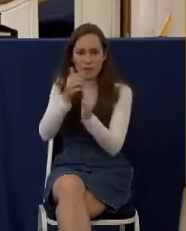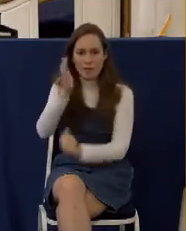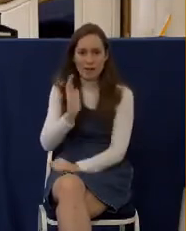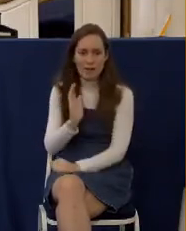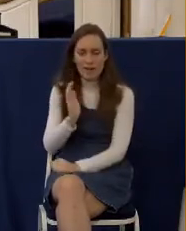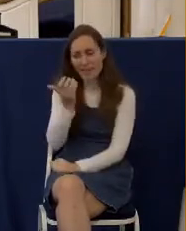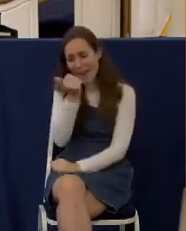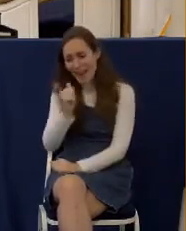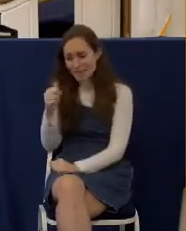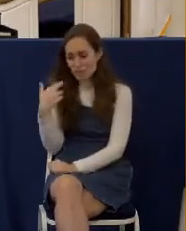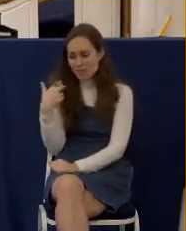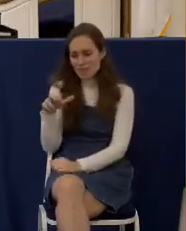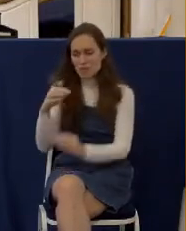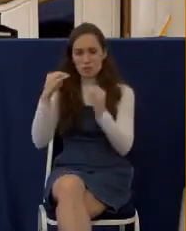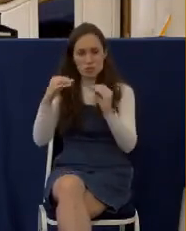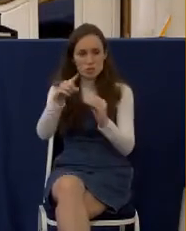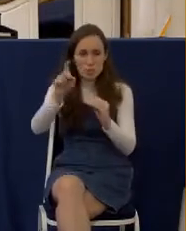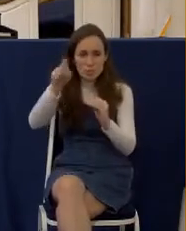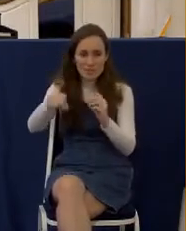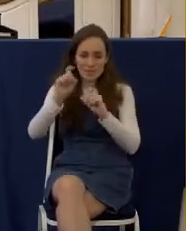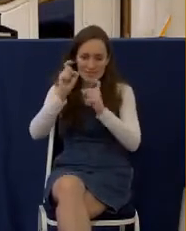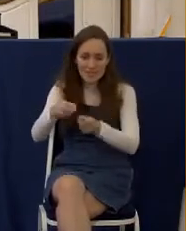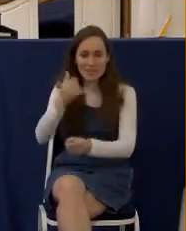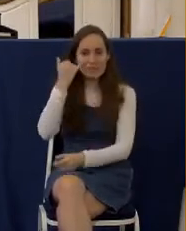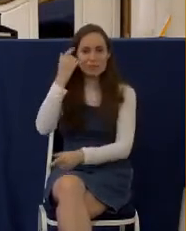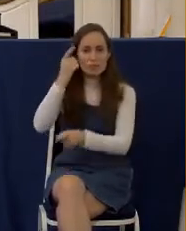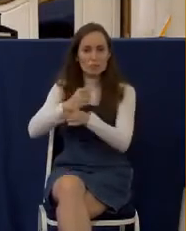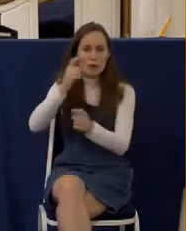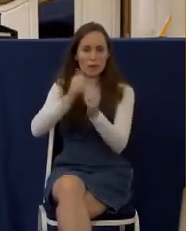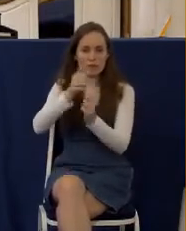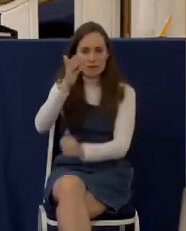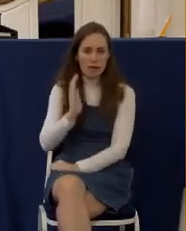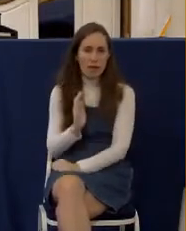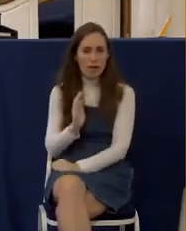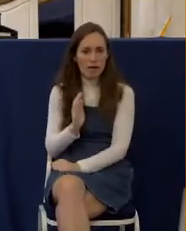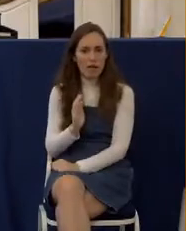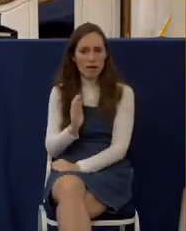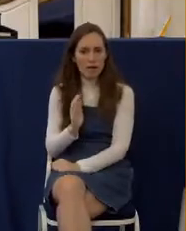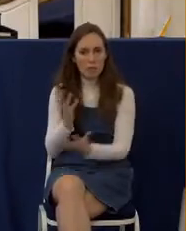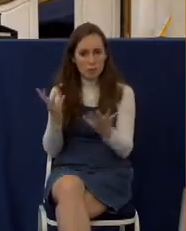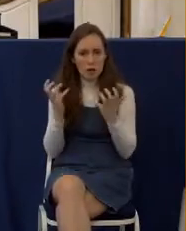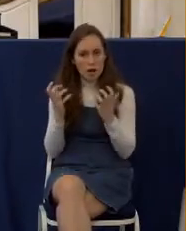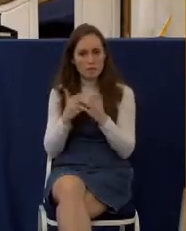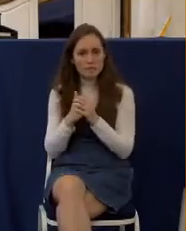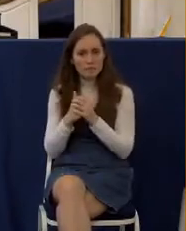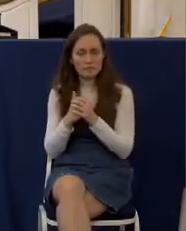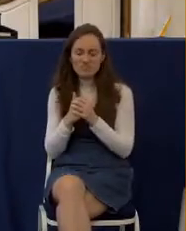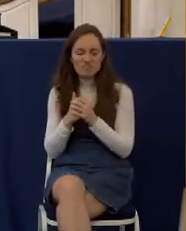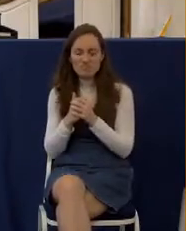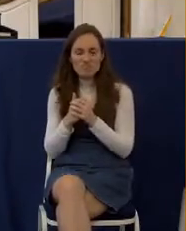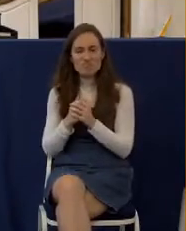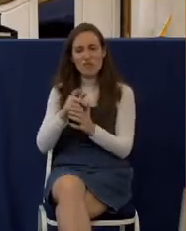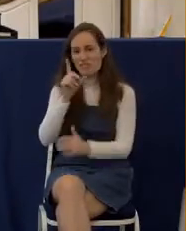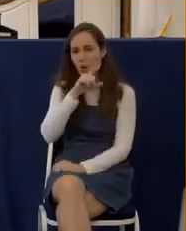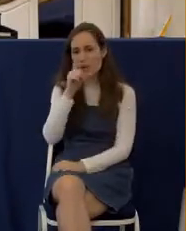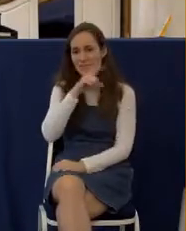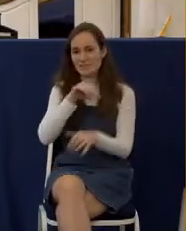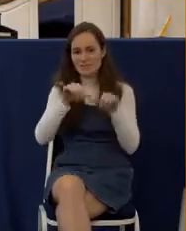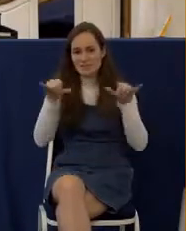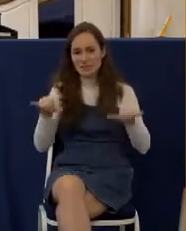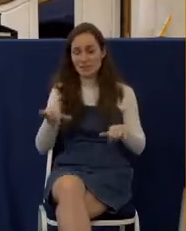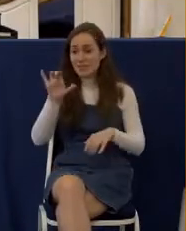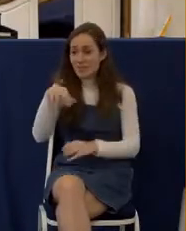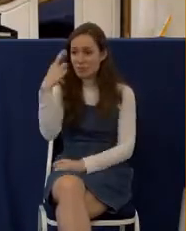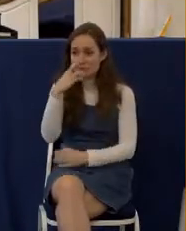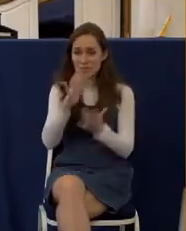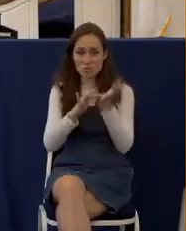kind of religion that teaches you you have to give in order to be right with God or in that way is a false system. That's why Jesus said, this